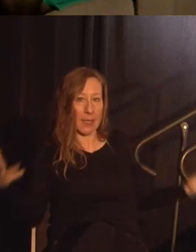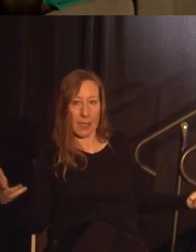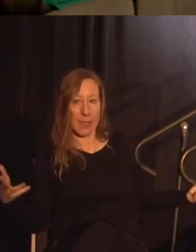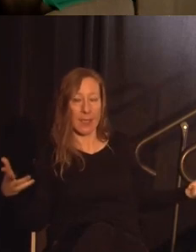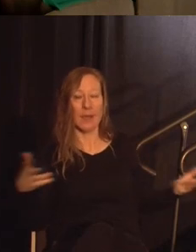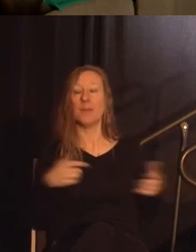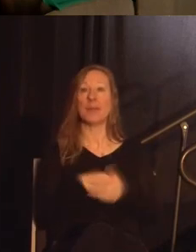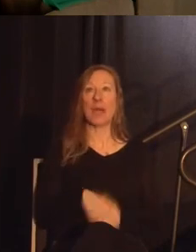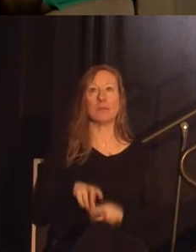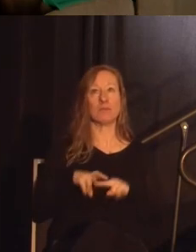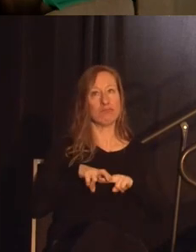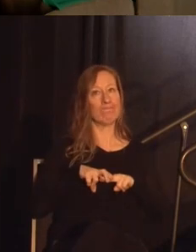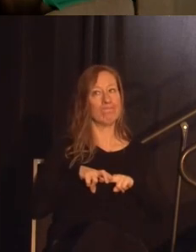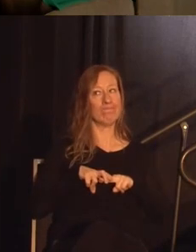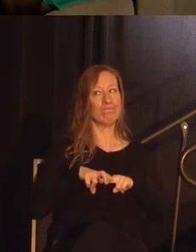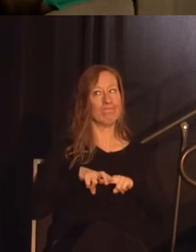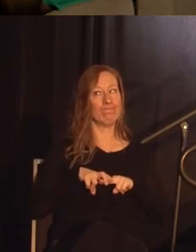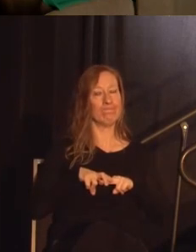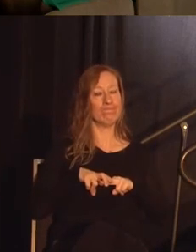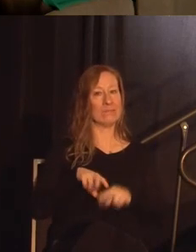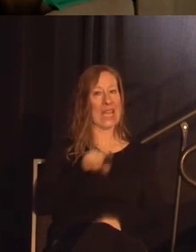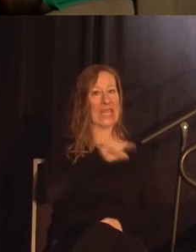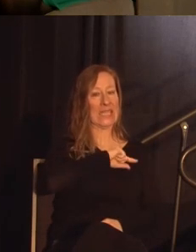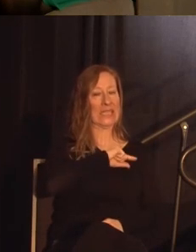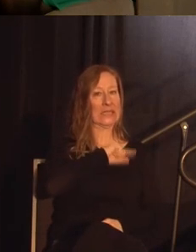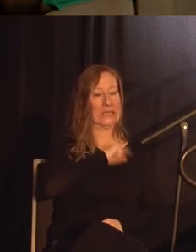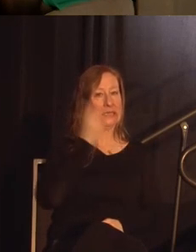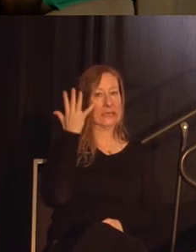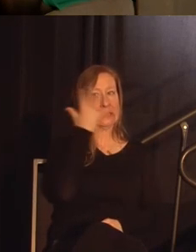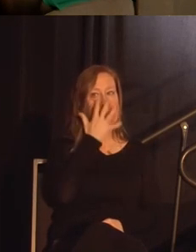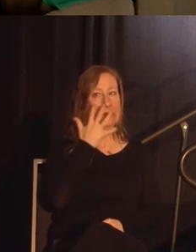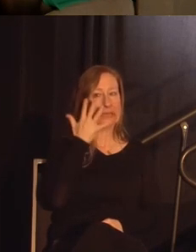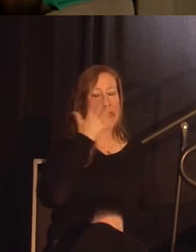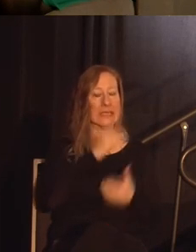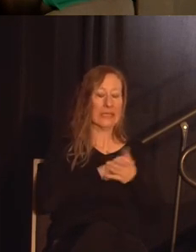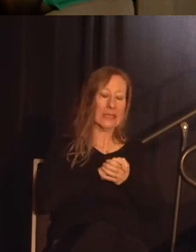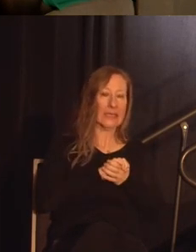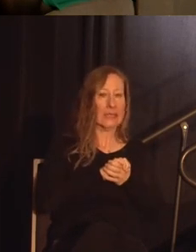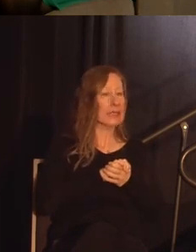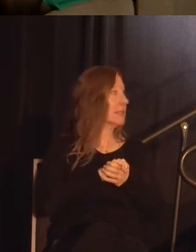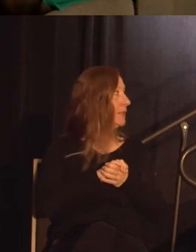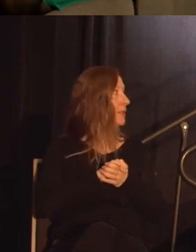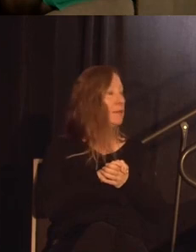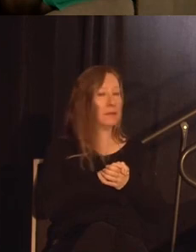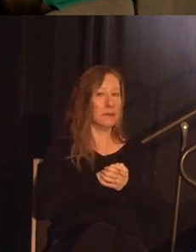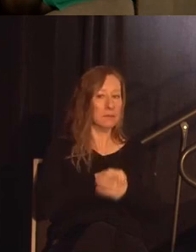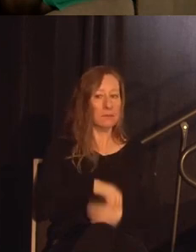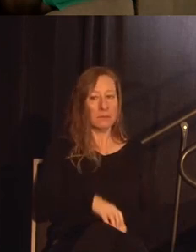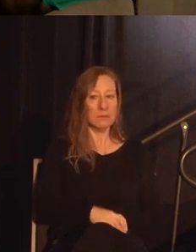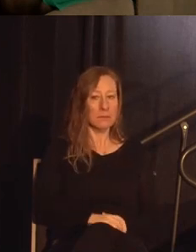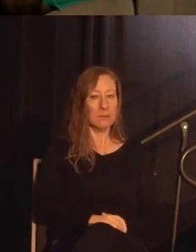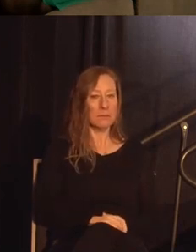I was just sitting there, just kind of like with the most guilty look on my face. And I was like, it wasn't me.